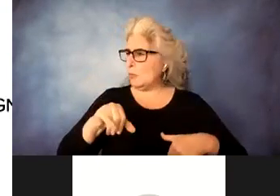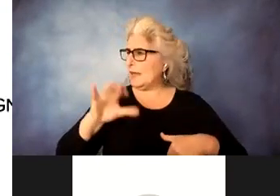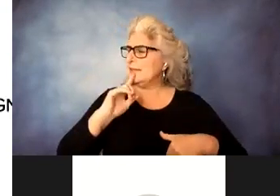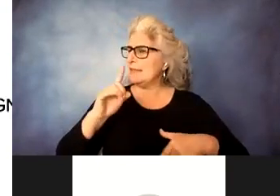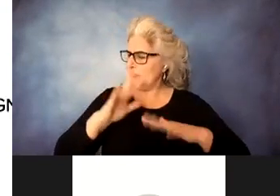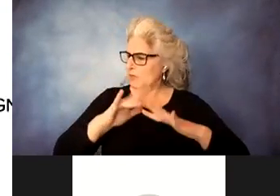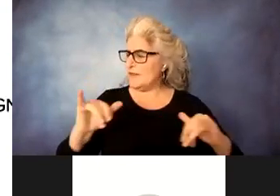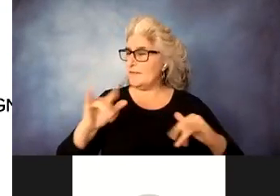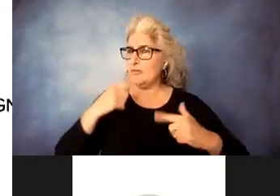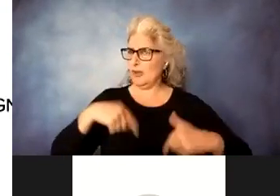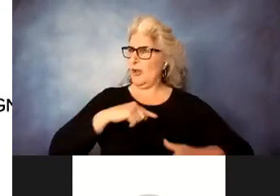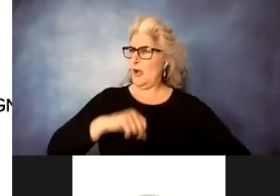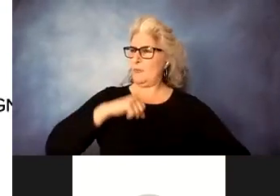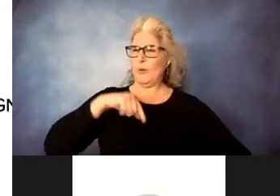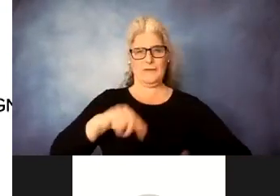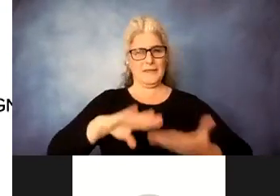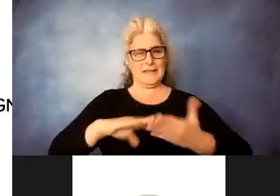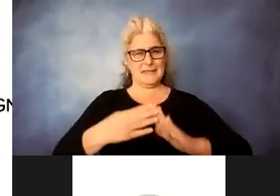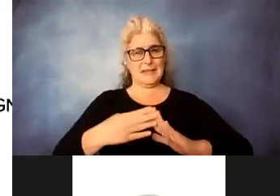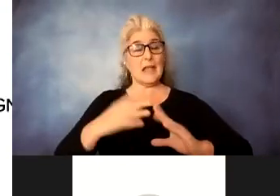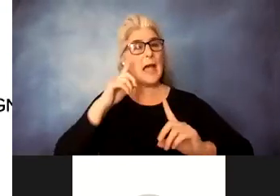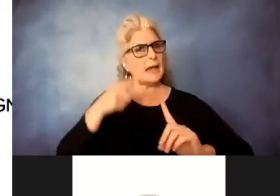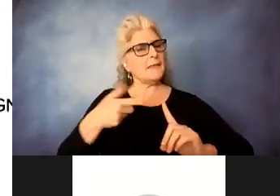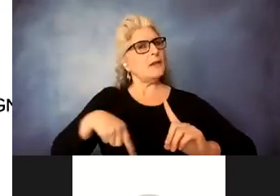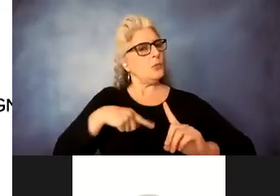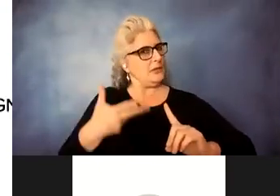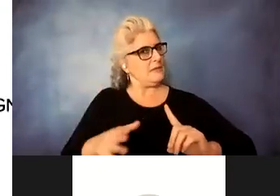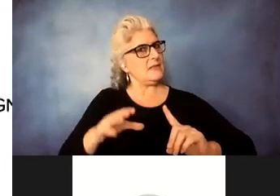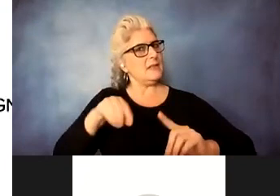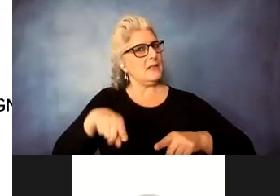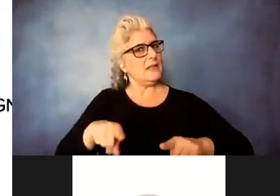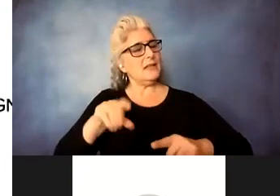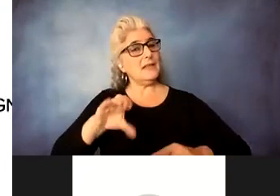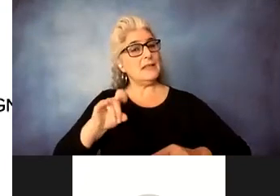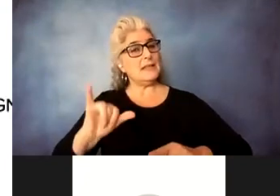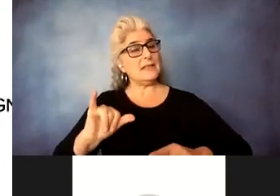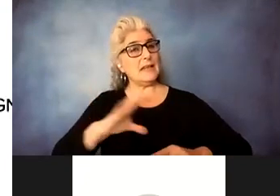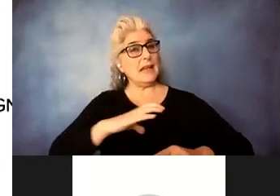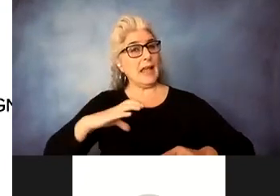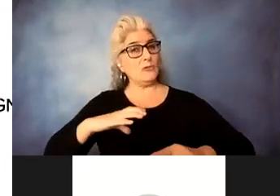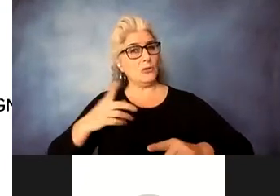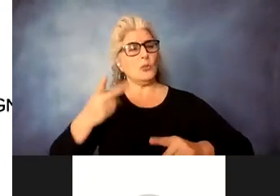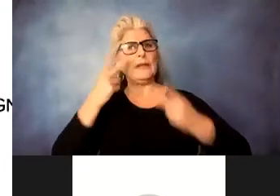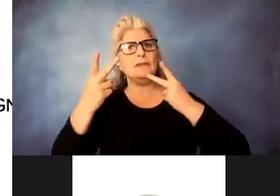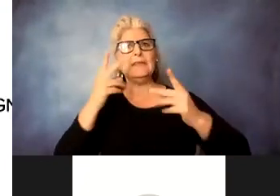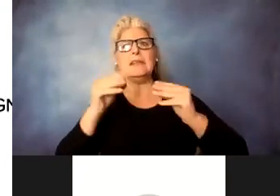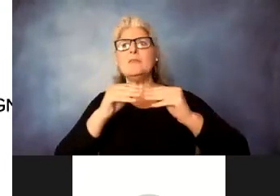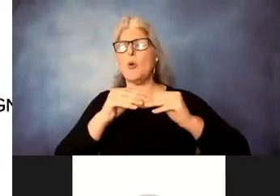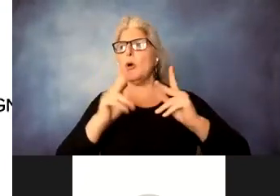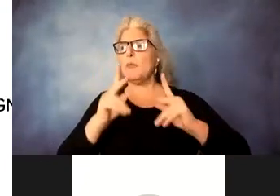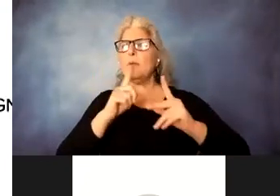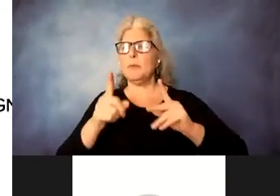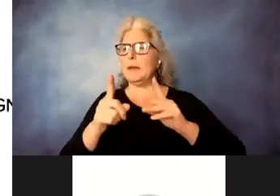York. And in the city council, I think we've seen major strides in electing a legislature that looks like the folks that